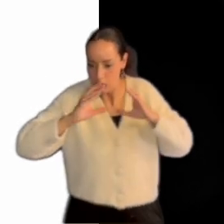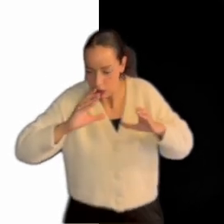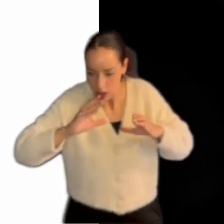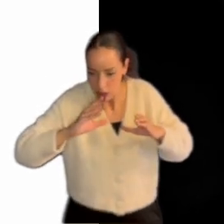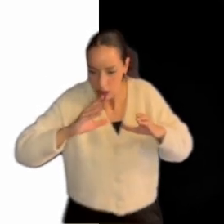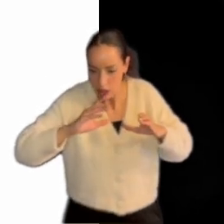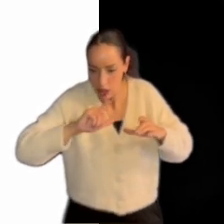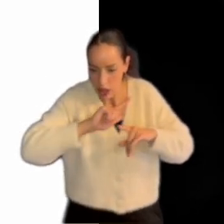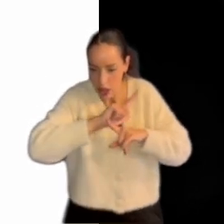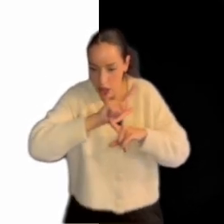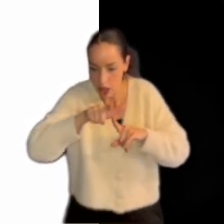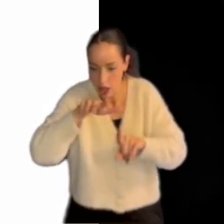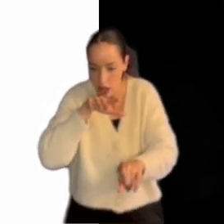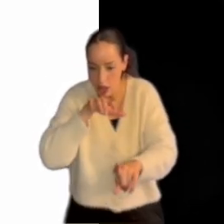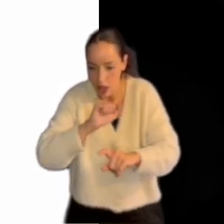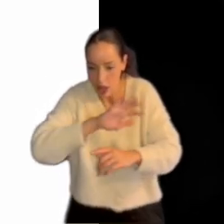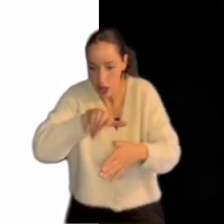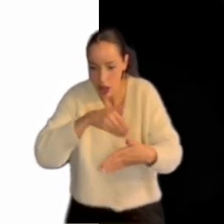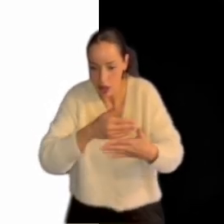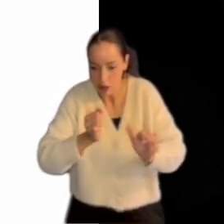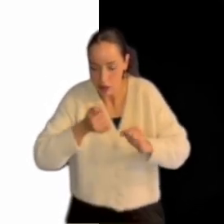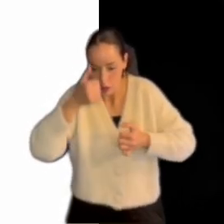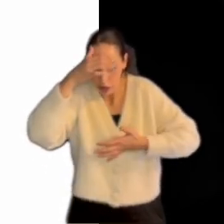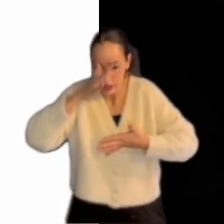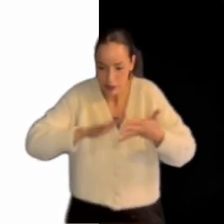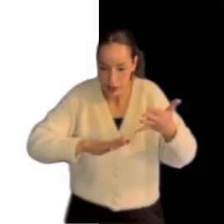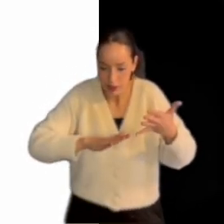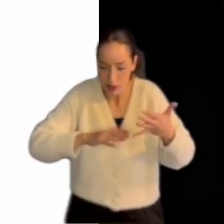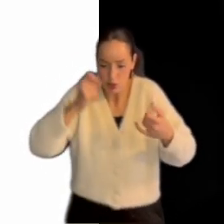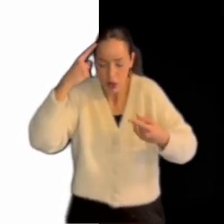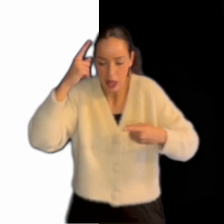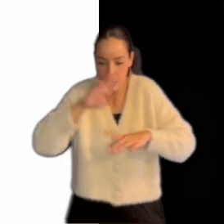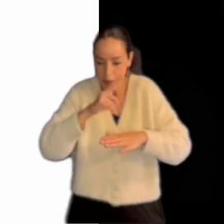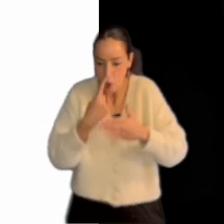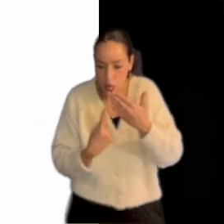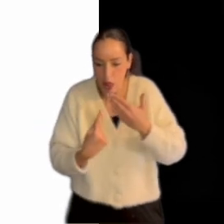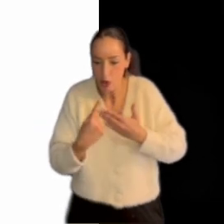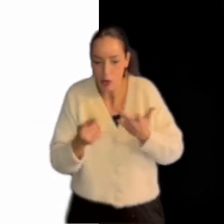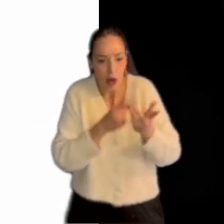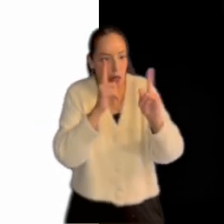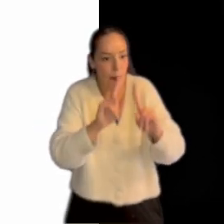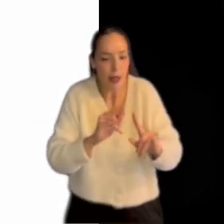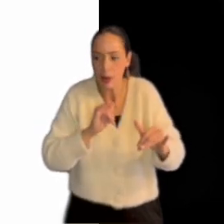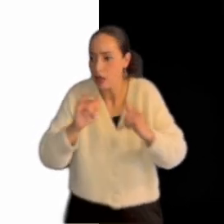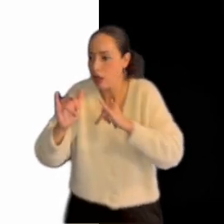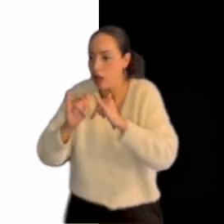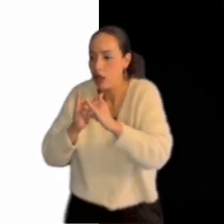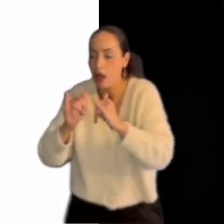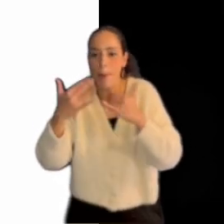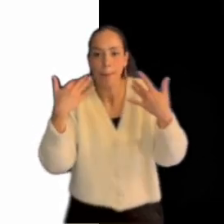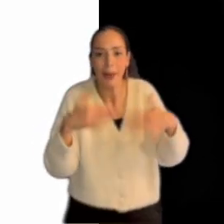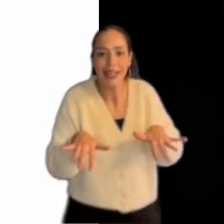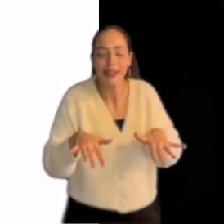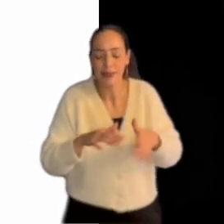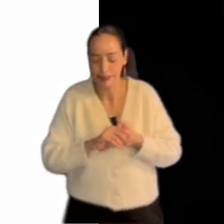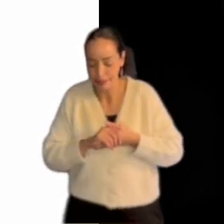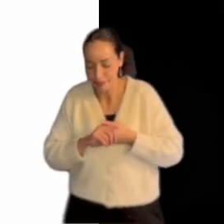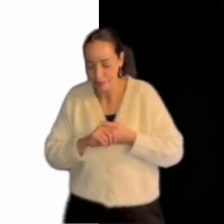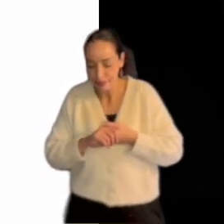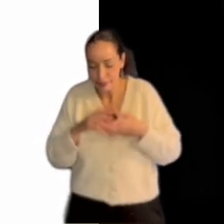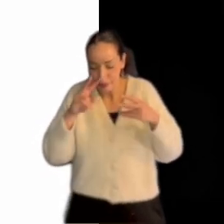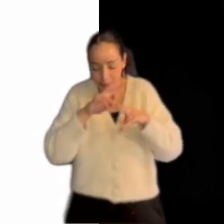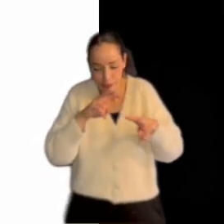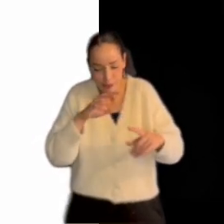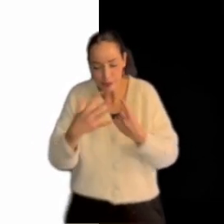ways. She discovers further that she is not crazy. The traumatic syndromes are normal human responses to extreme